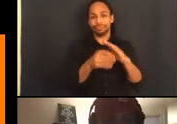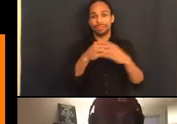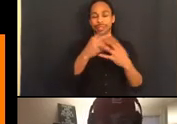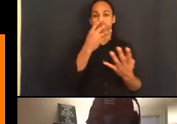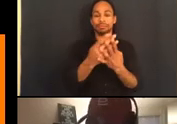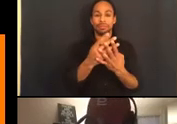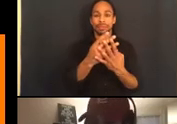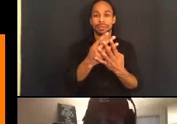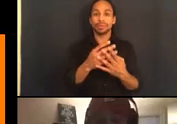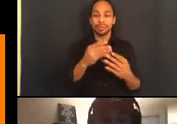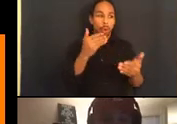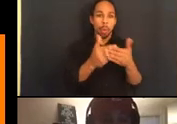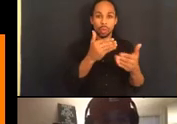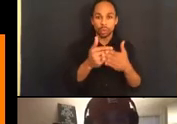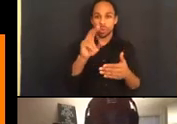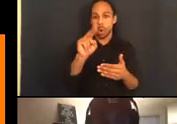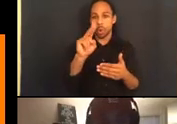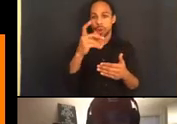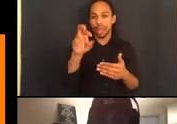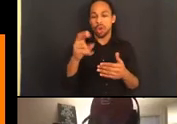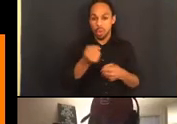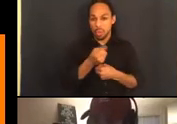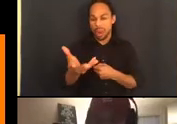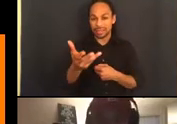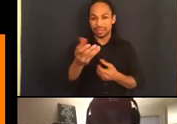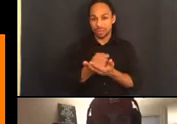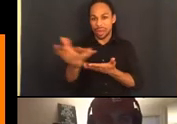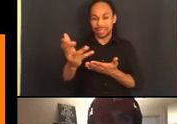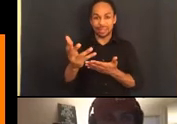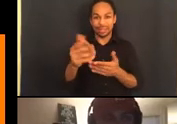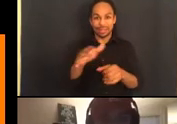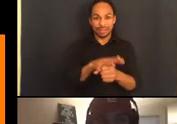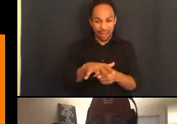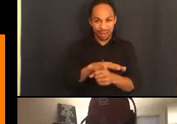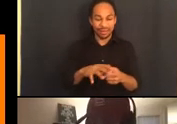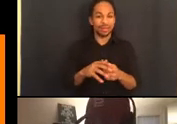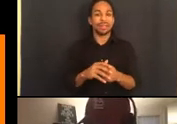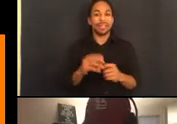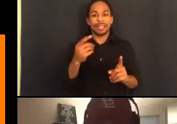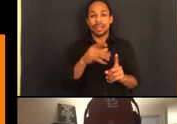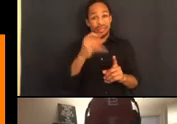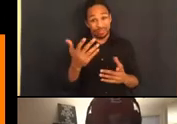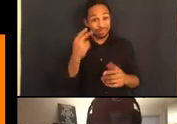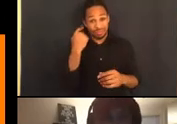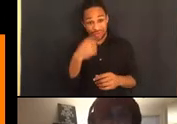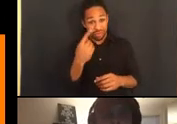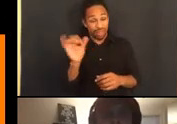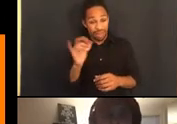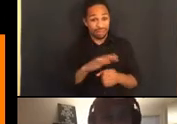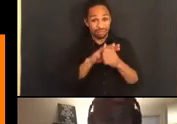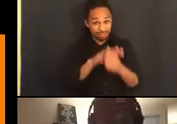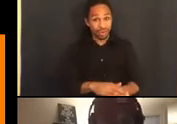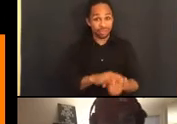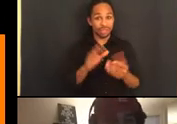a microcosm of what neighborhoods and marginalized communities deal with, being situated next to coal waste dumping sites and all of